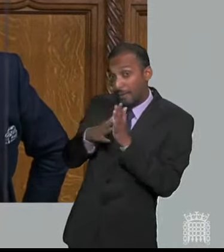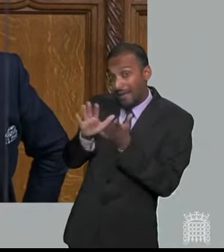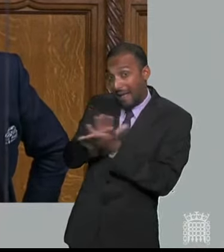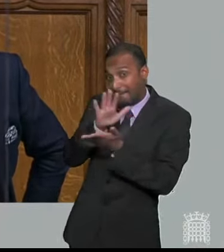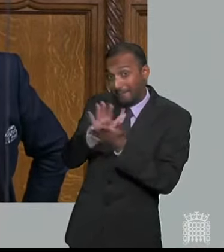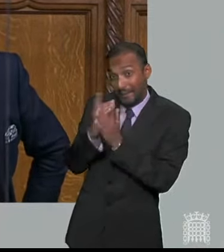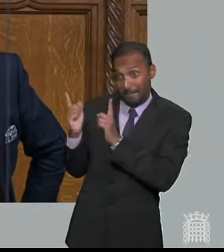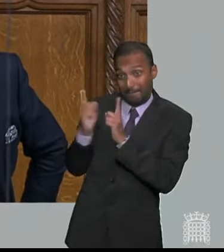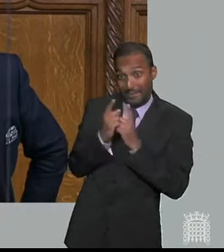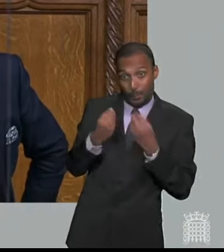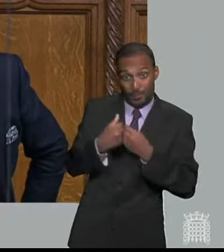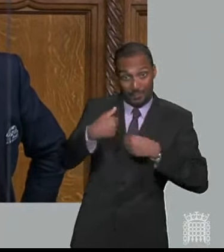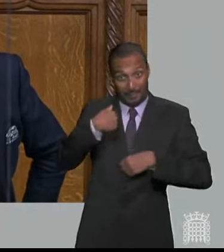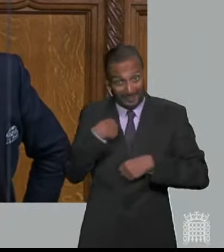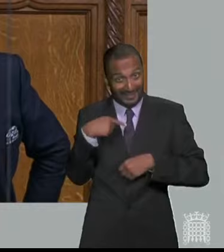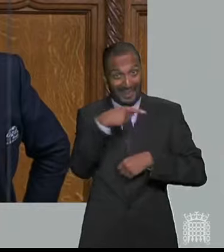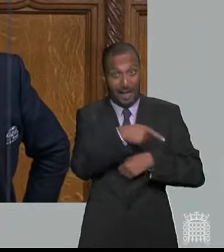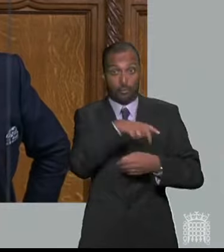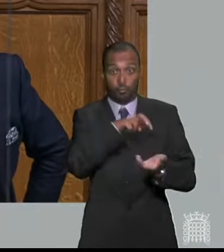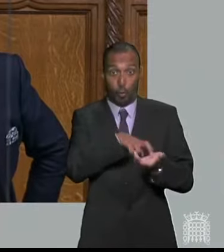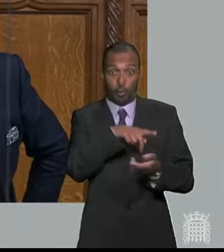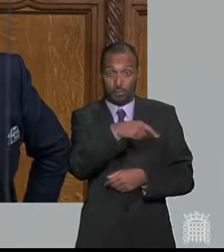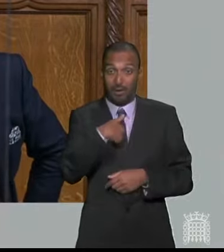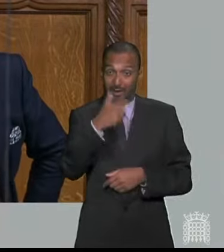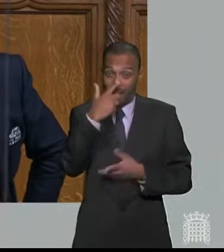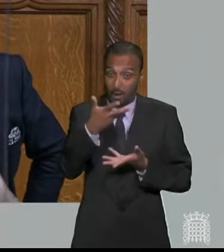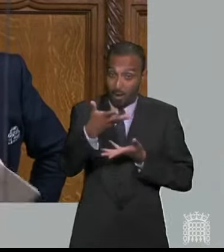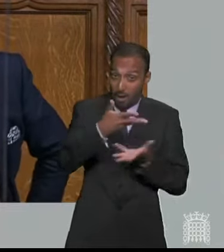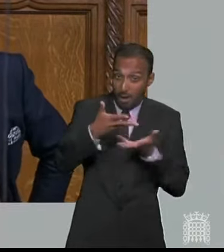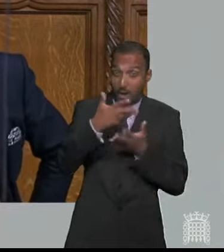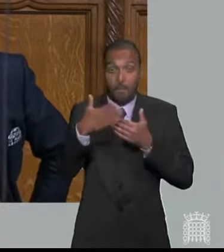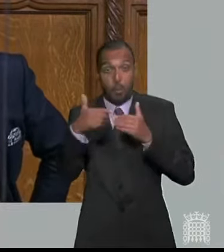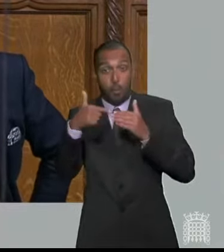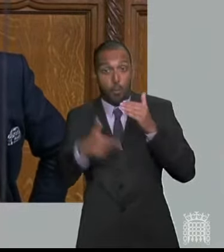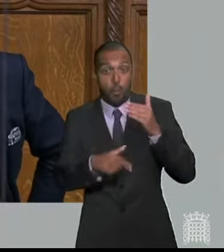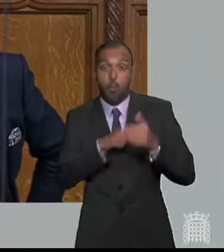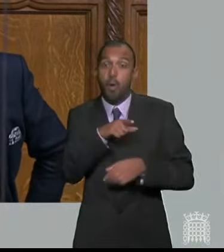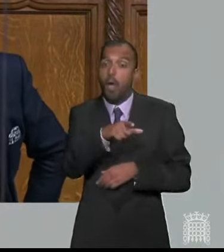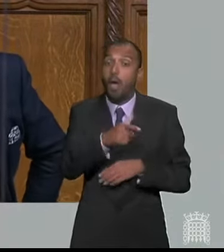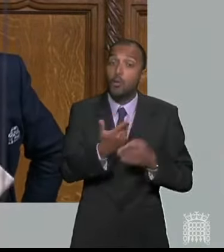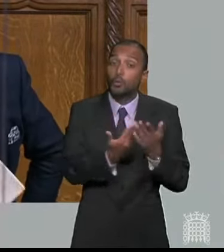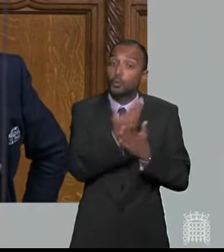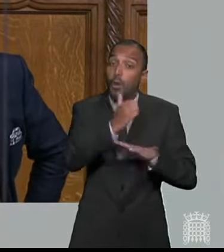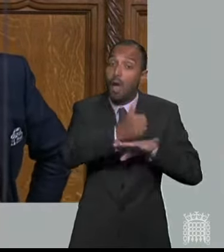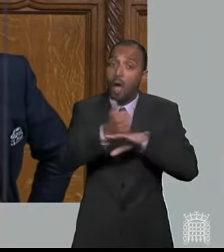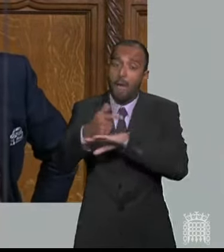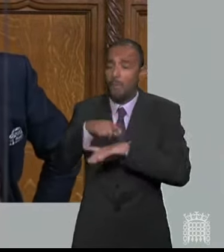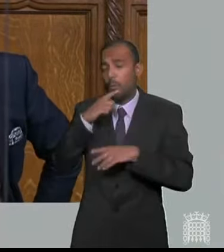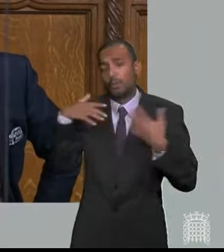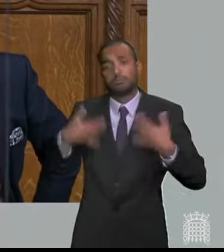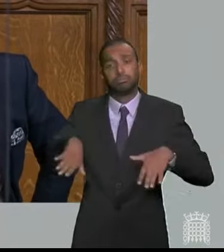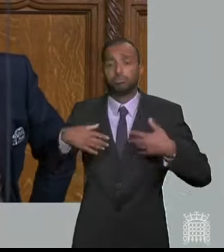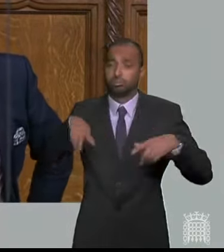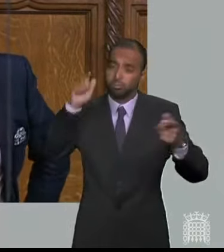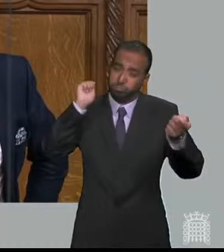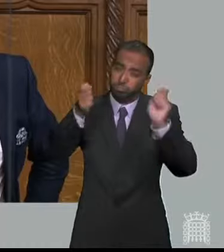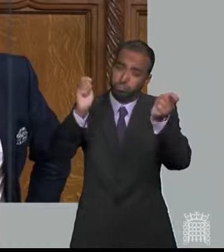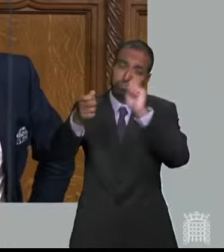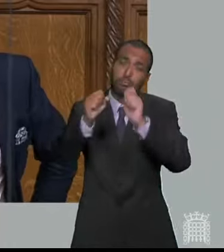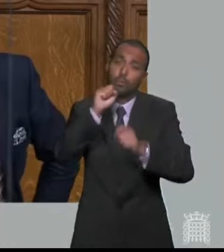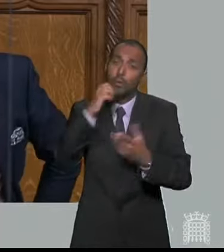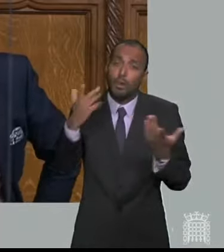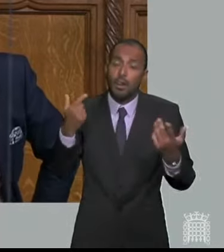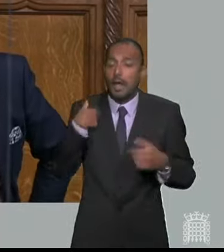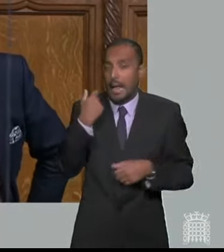discuss it further, because these hubs will make a massive difference to constituencies across the country, because we all know the problems with CAMS and the